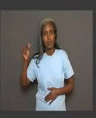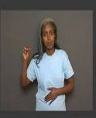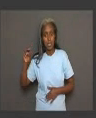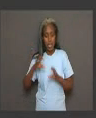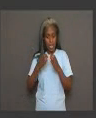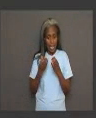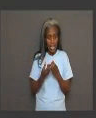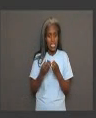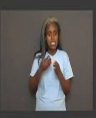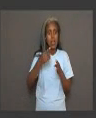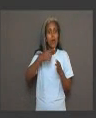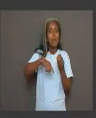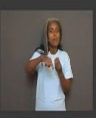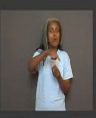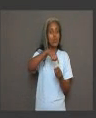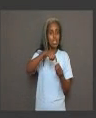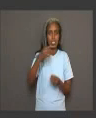boundary is